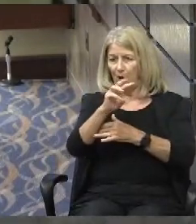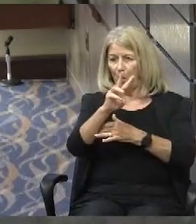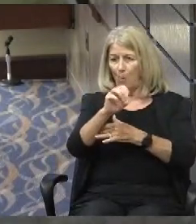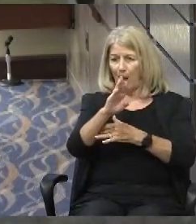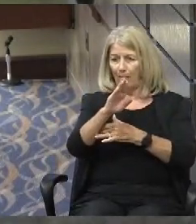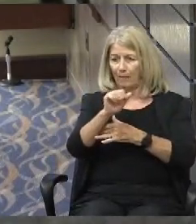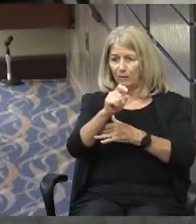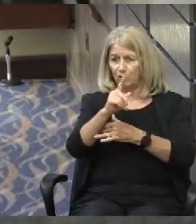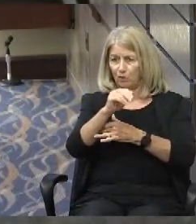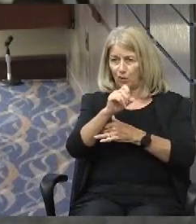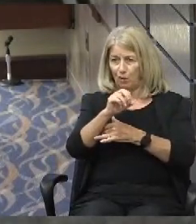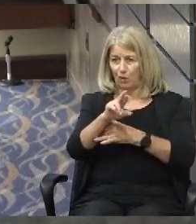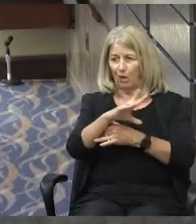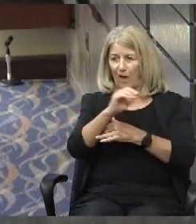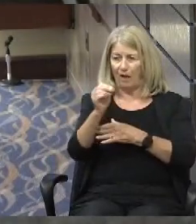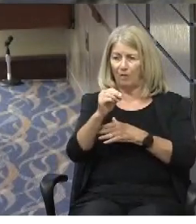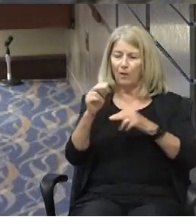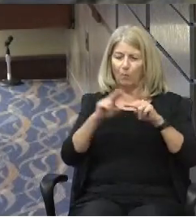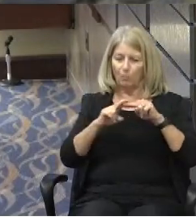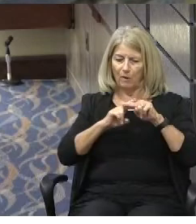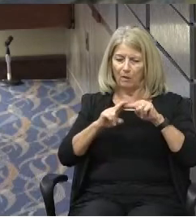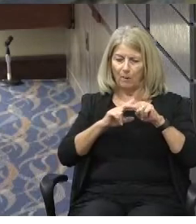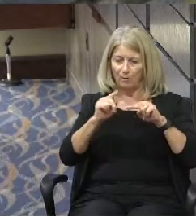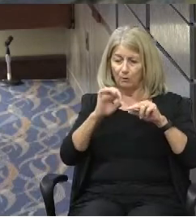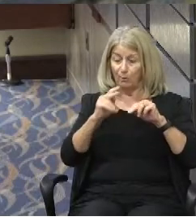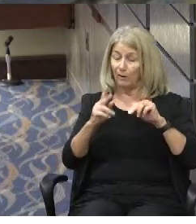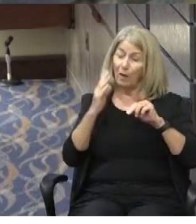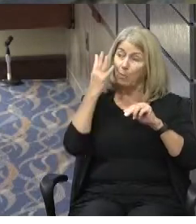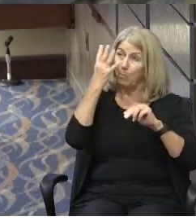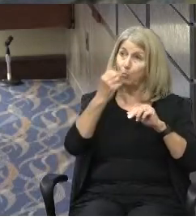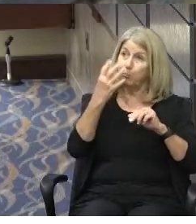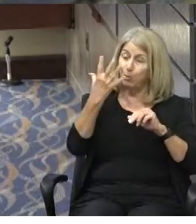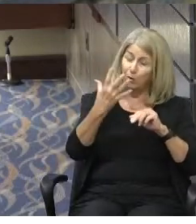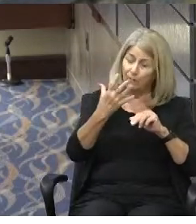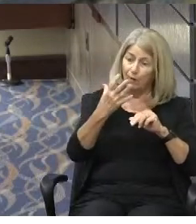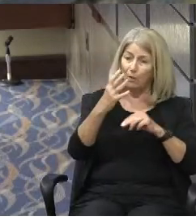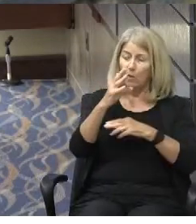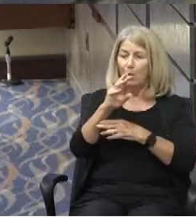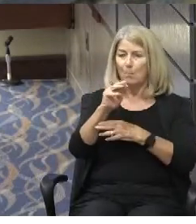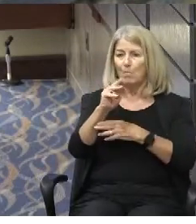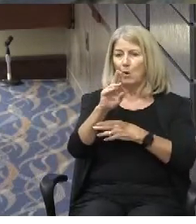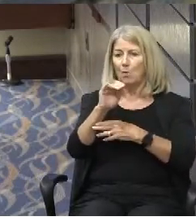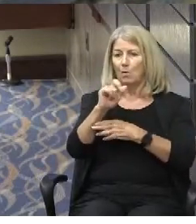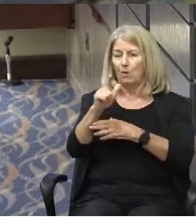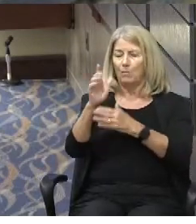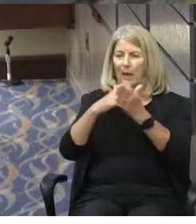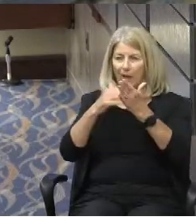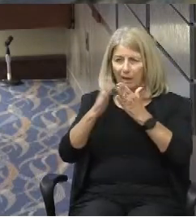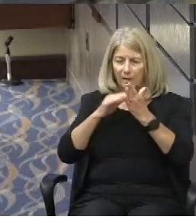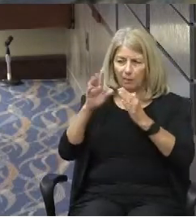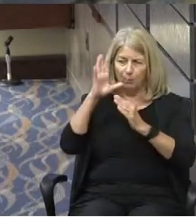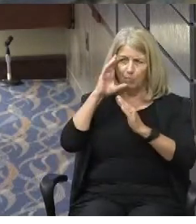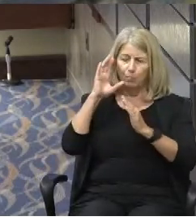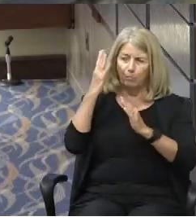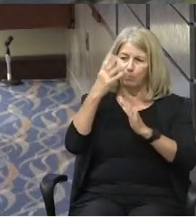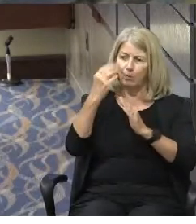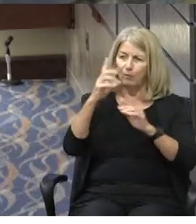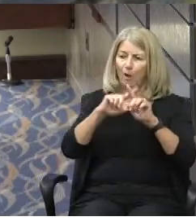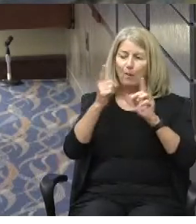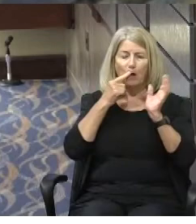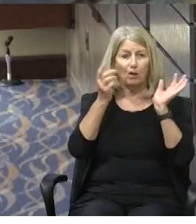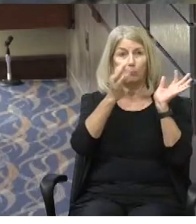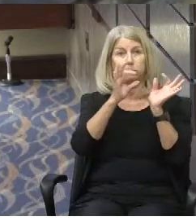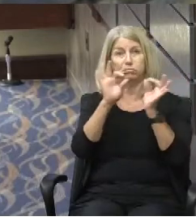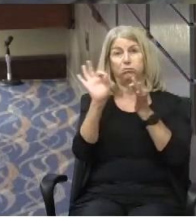the railroad tracks. Mm-hmm. They're beautiful murals, beautiful. It's just, you're distracted by them, and